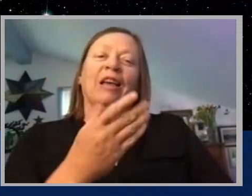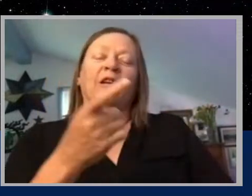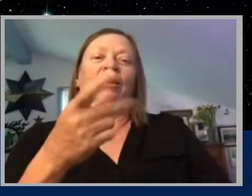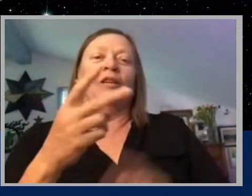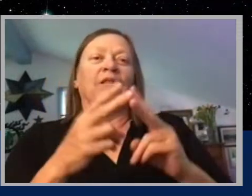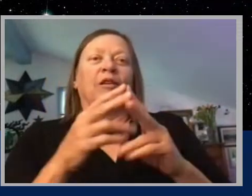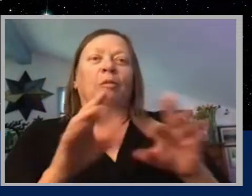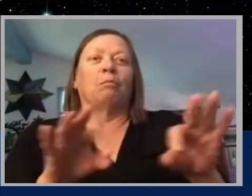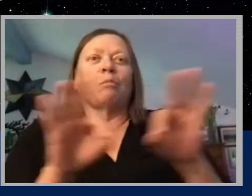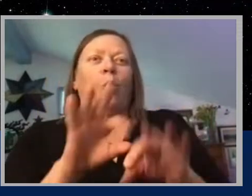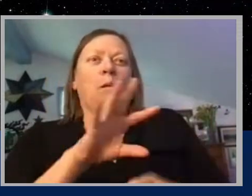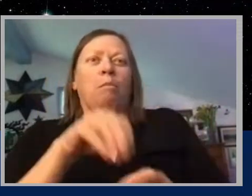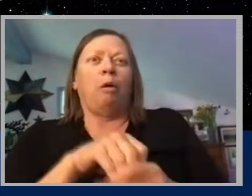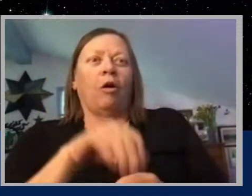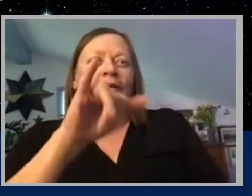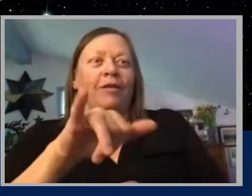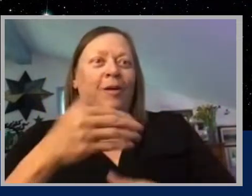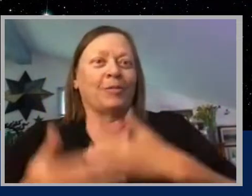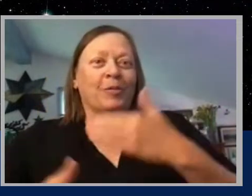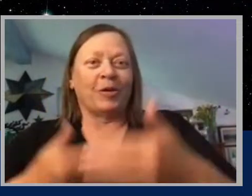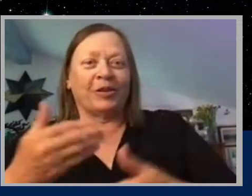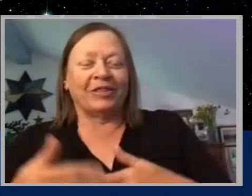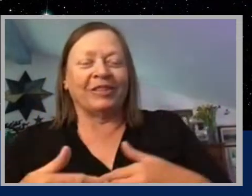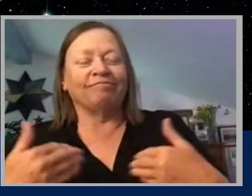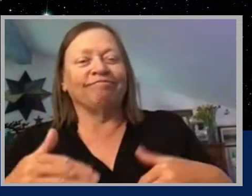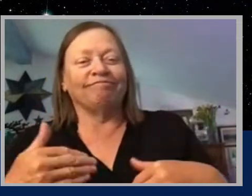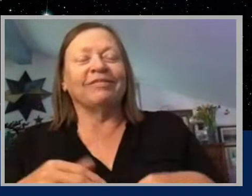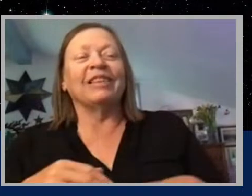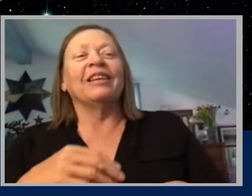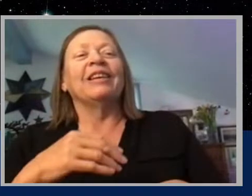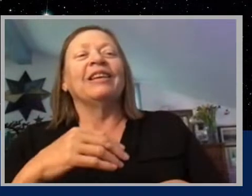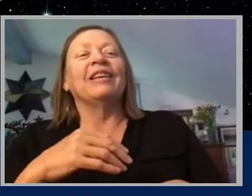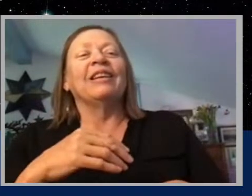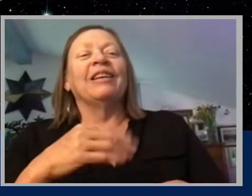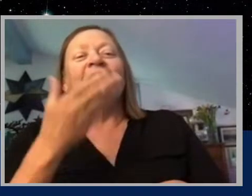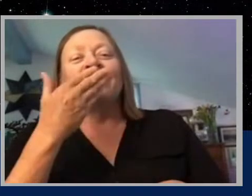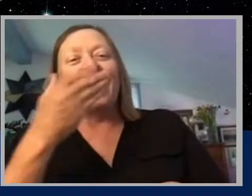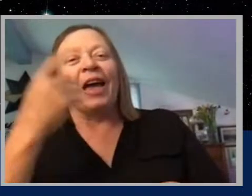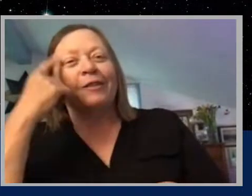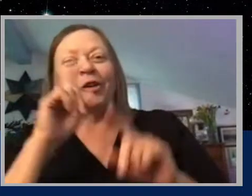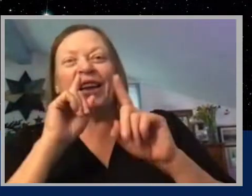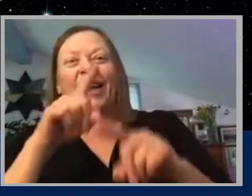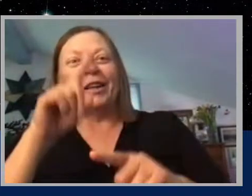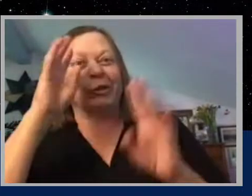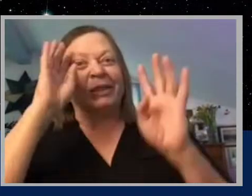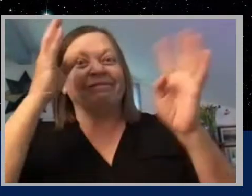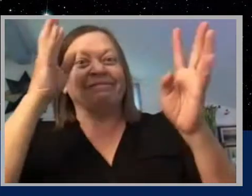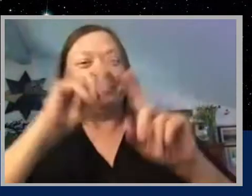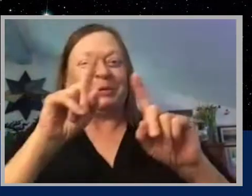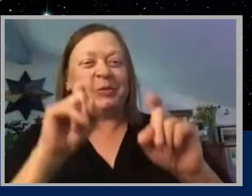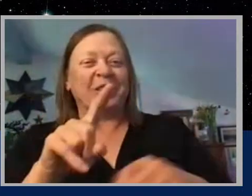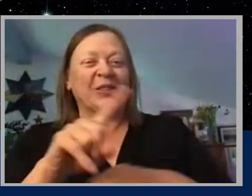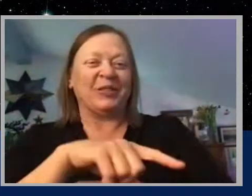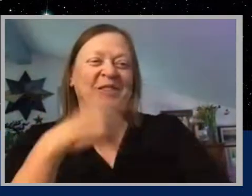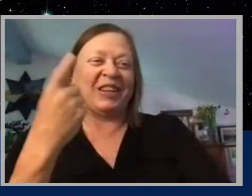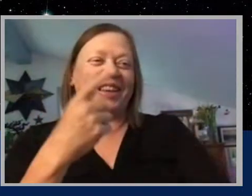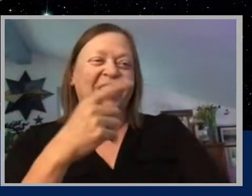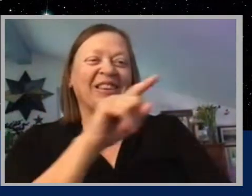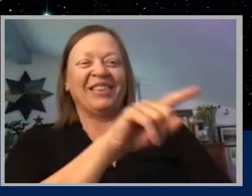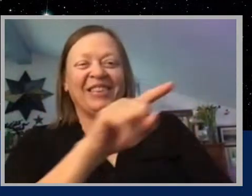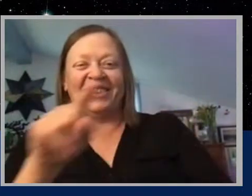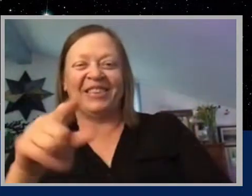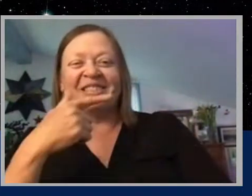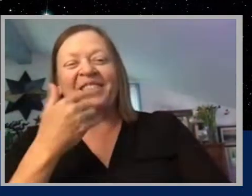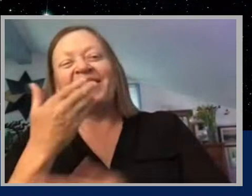that happen. So thank you so much for spending time with us and just answering all sorts of random questions this afternoon. Thank you. Thank you